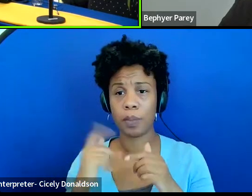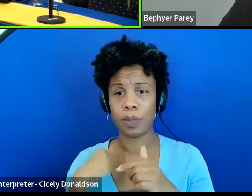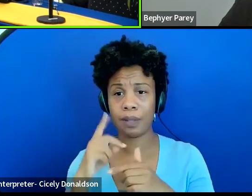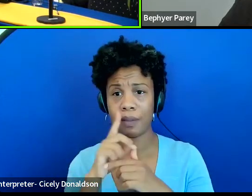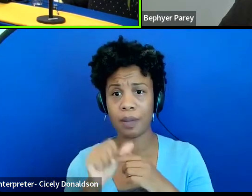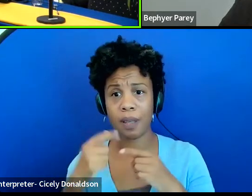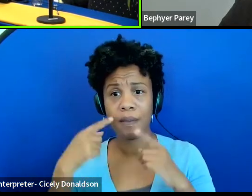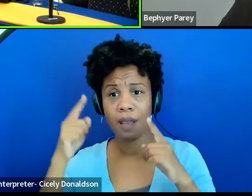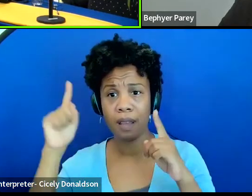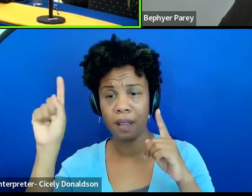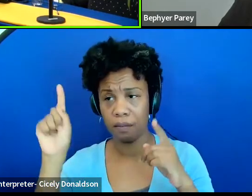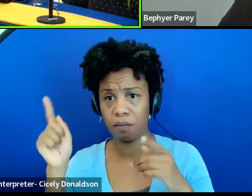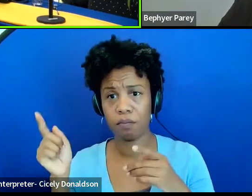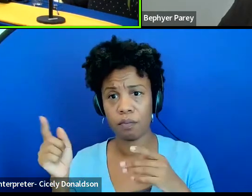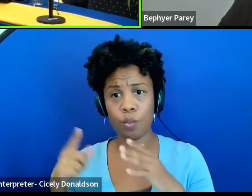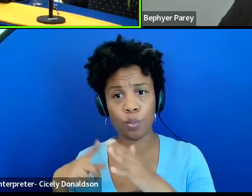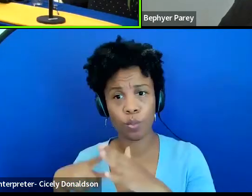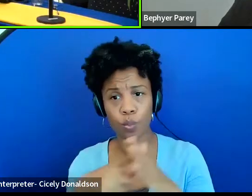of Carmen's